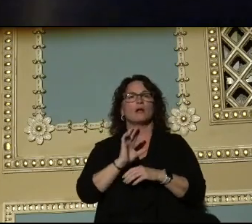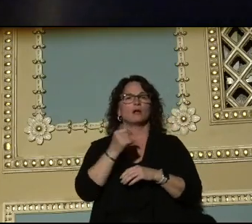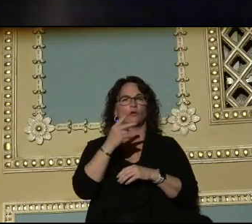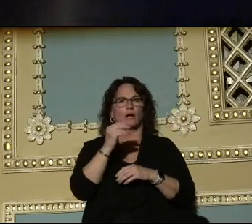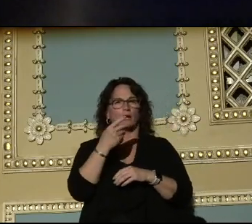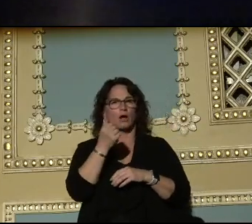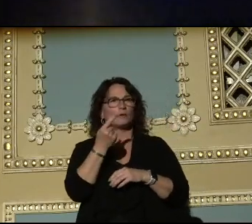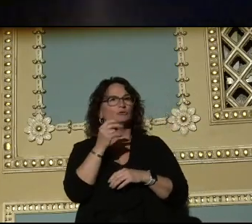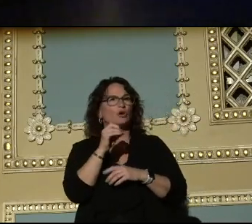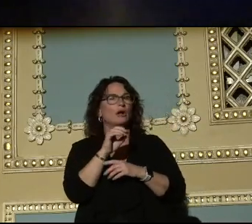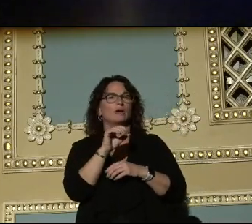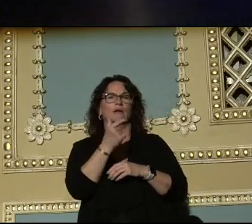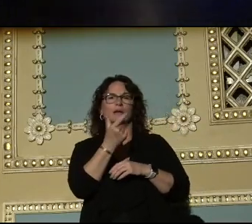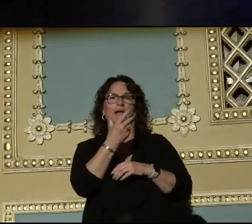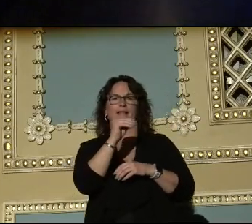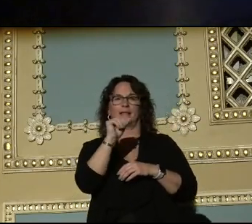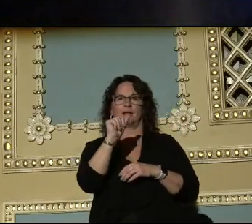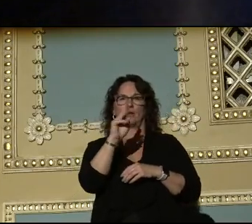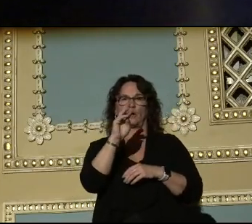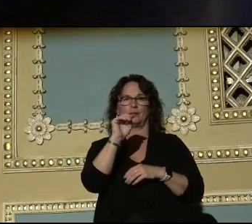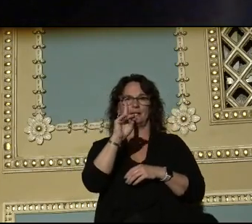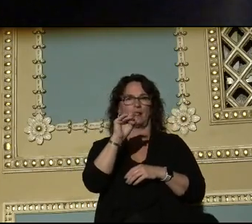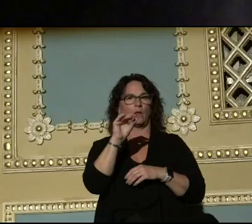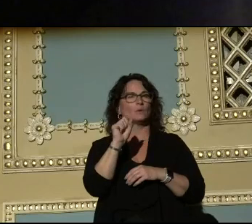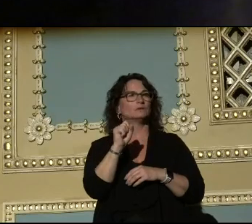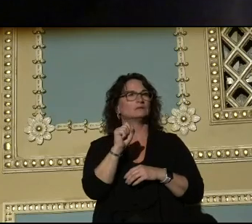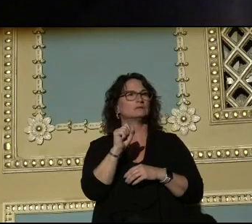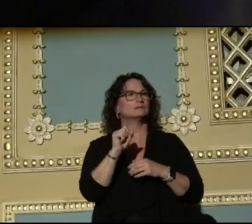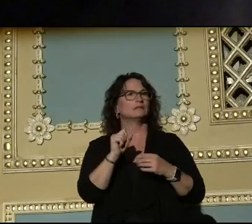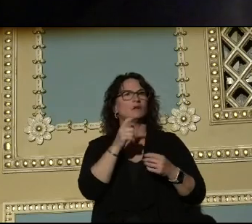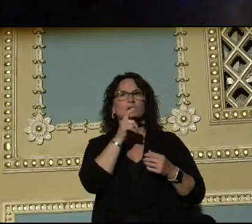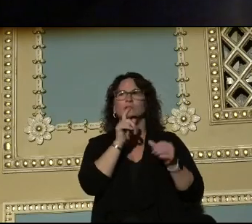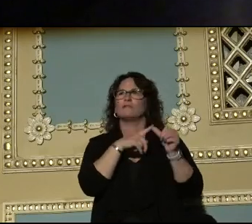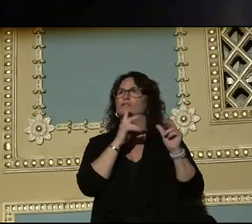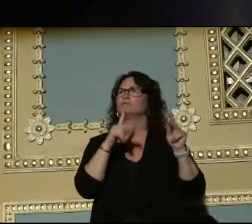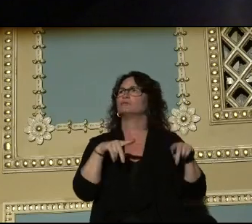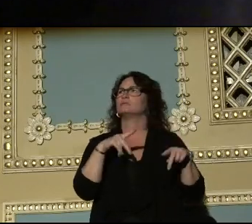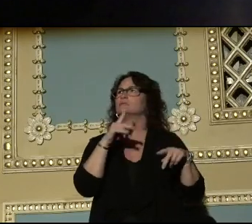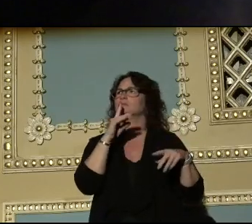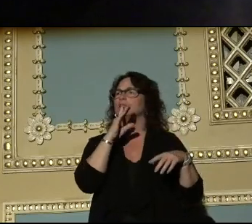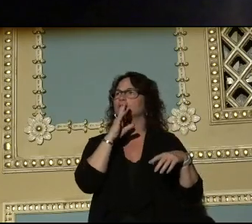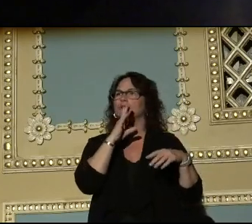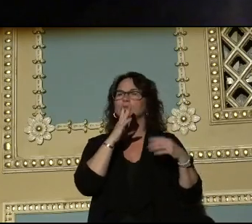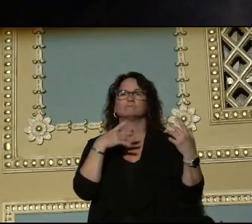and the Armadillos, fantastic. And then there was who was that first person that talked? It was